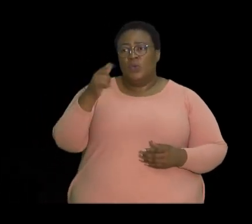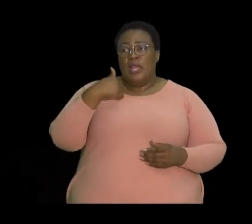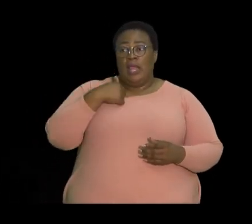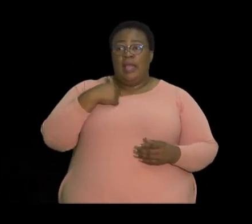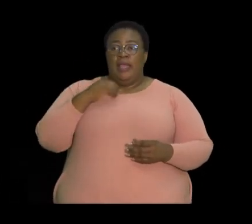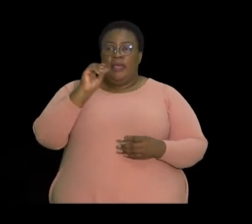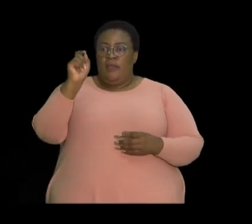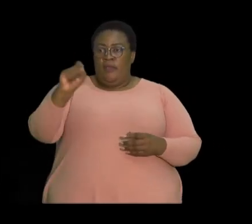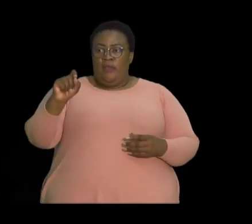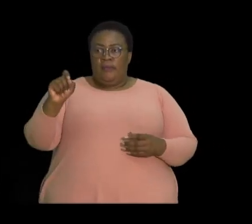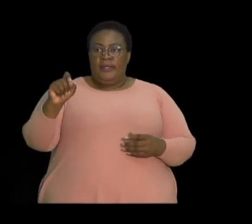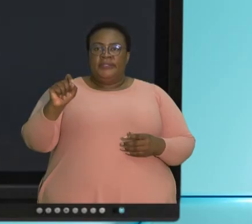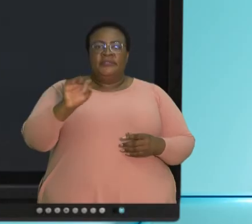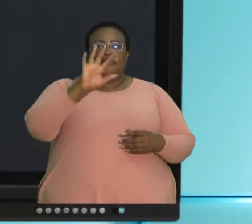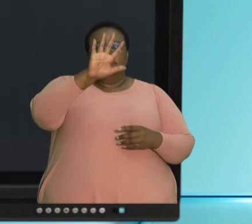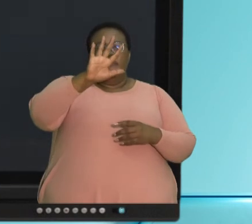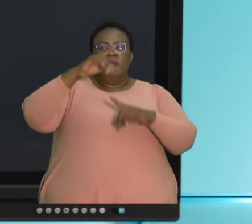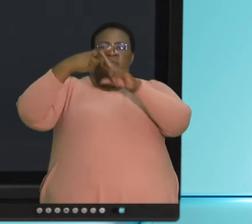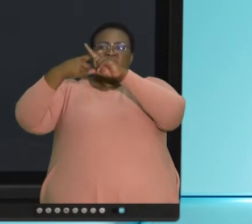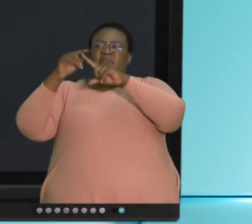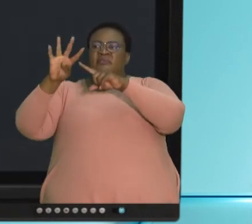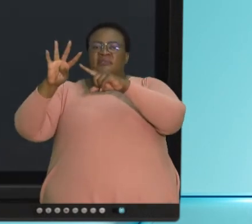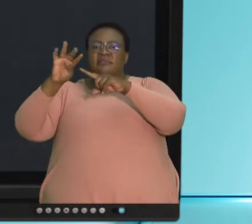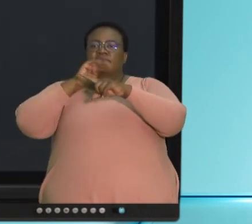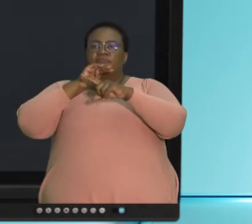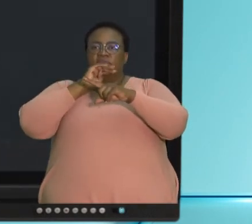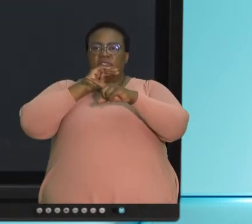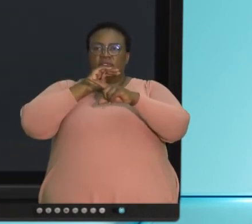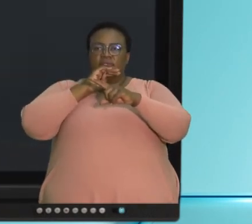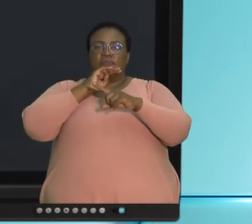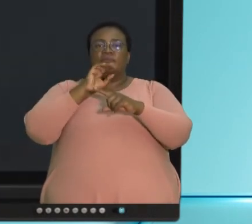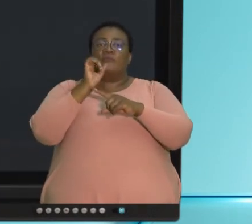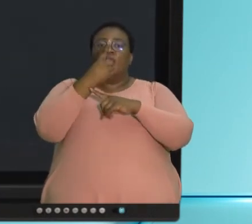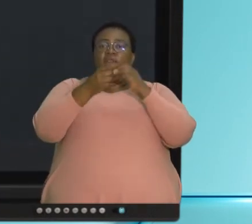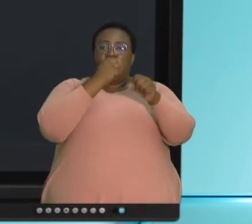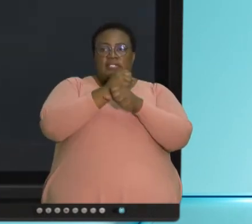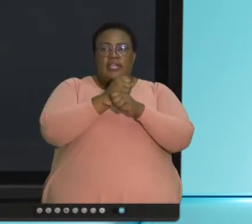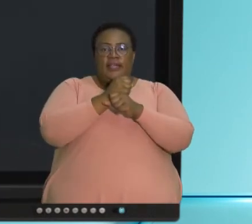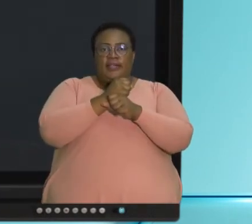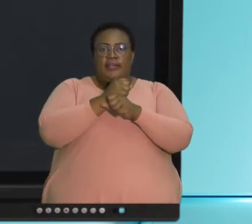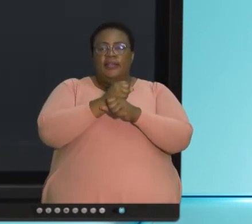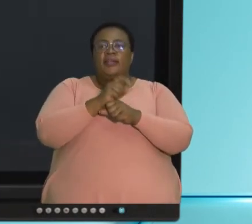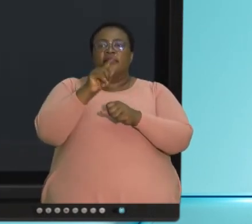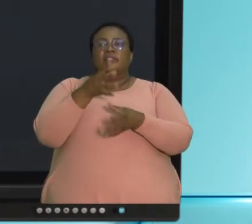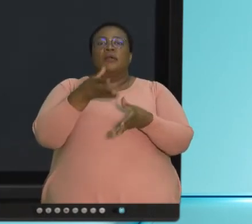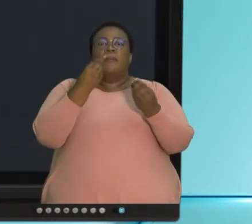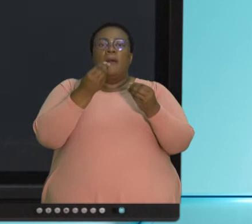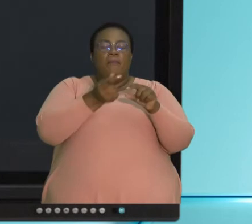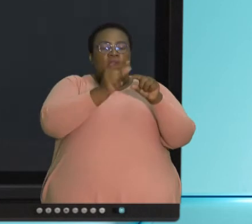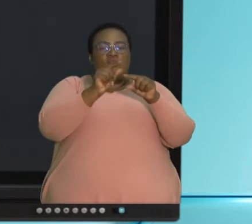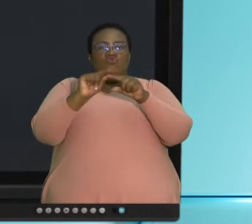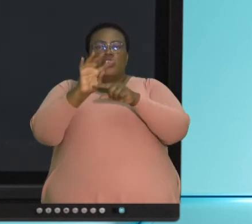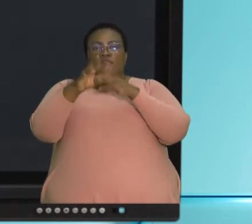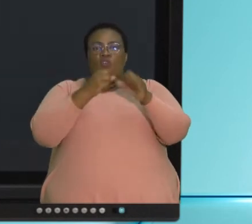just substituted now, guys, is the 5 times 4 there, it means that for the first year, Sibongile got the interest